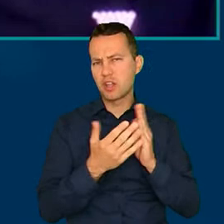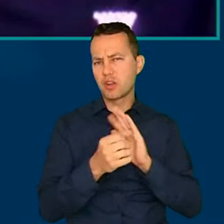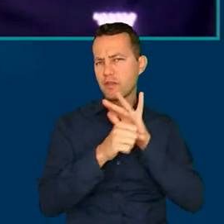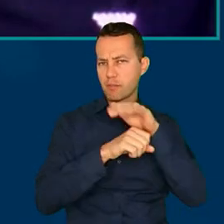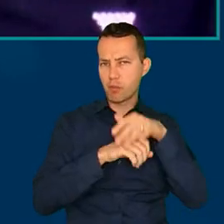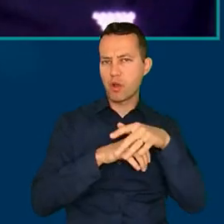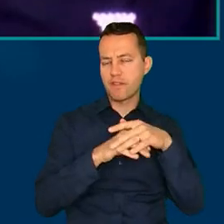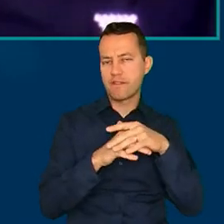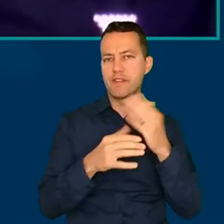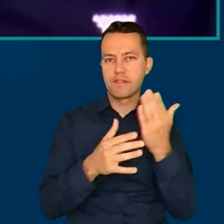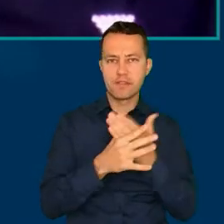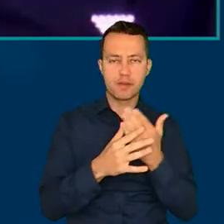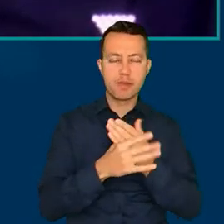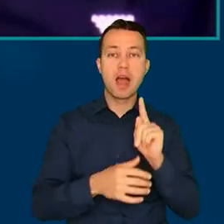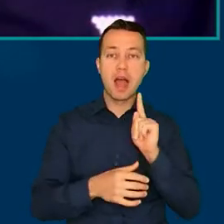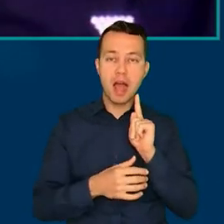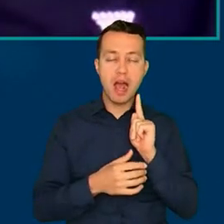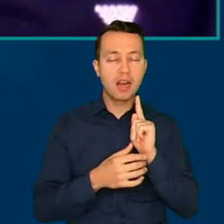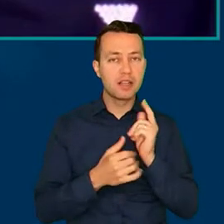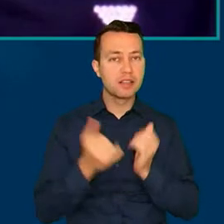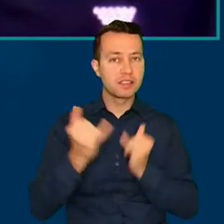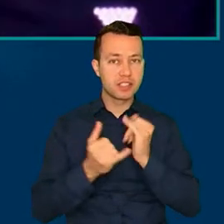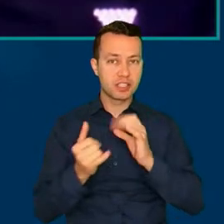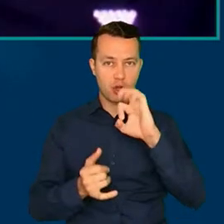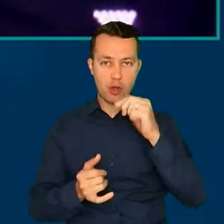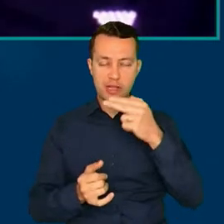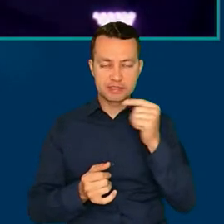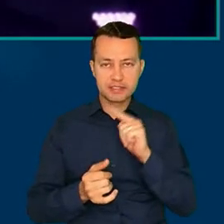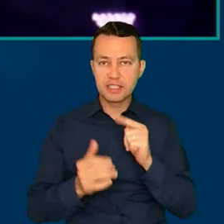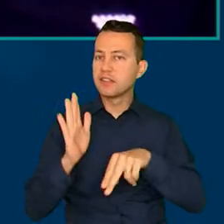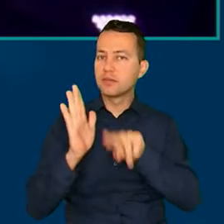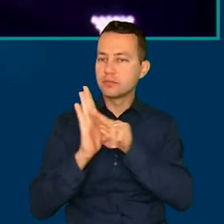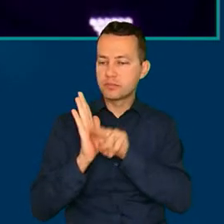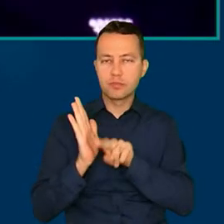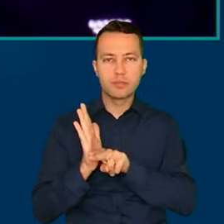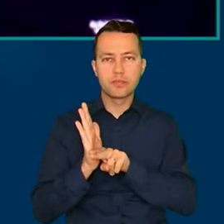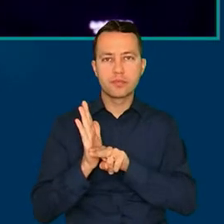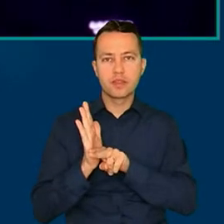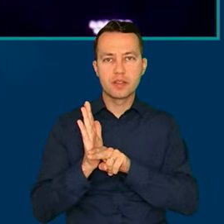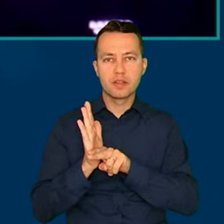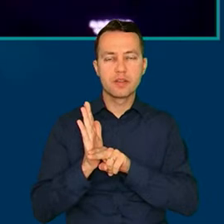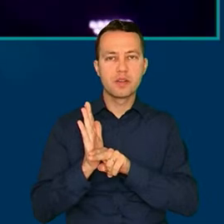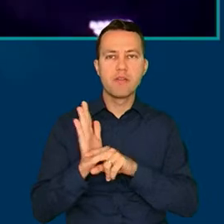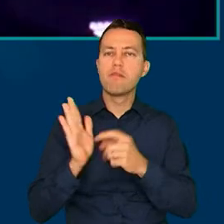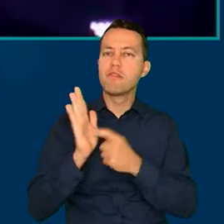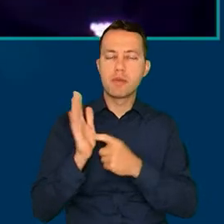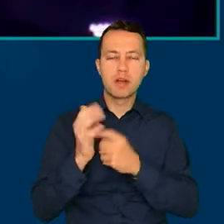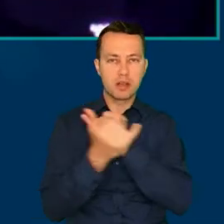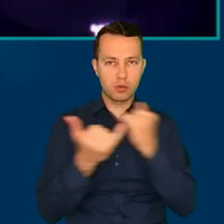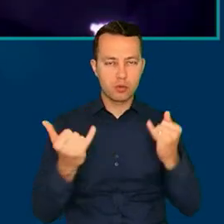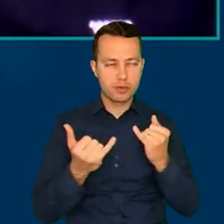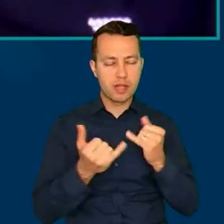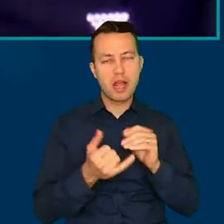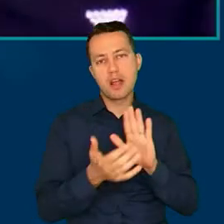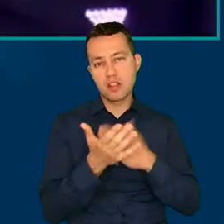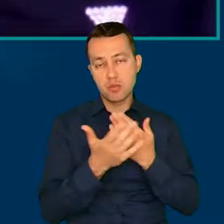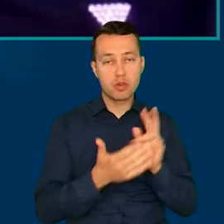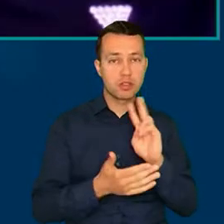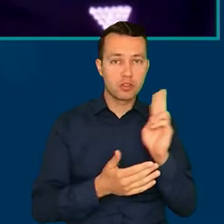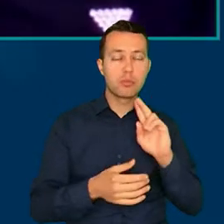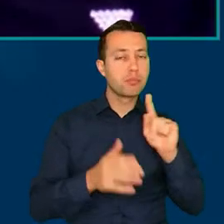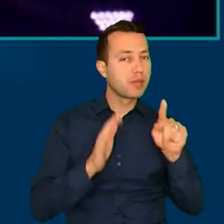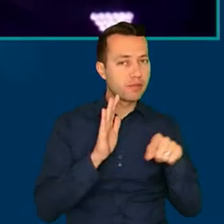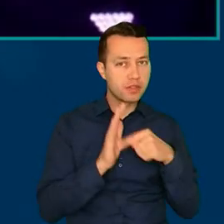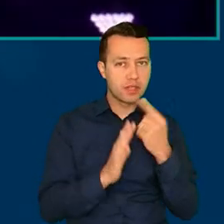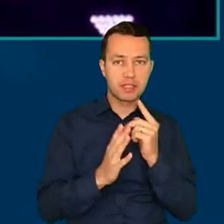be connected with the effect, with the impact of the enterprise. But it is also important to know